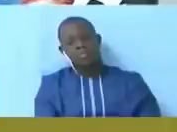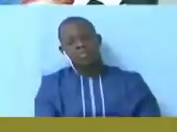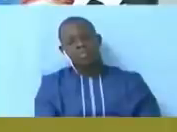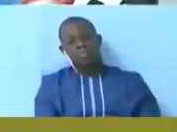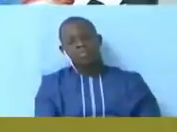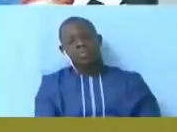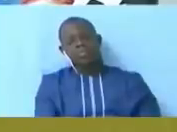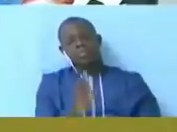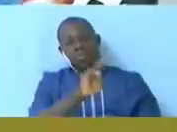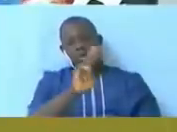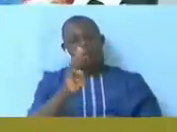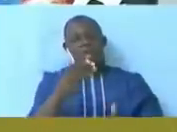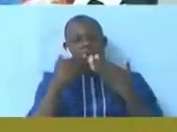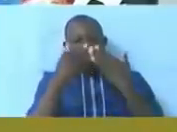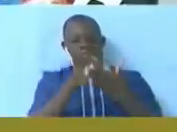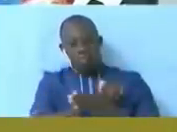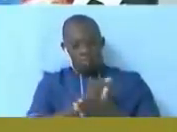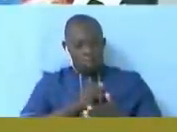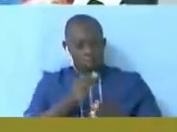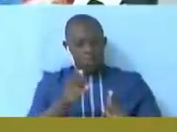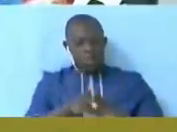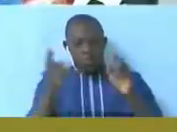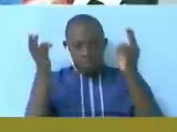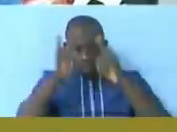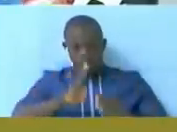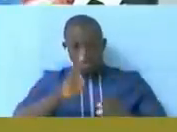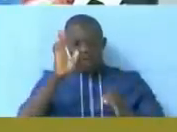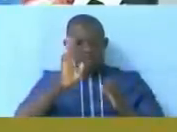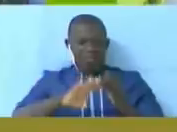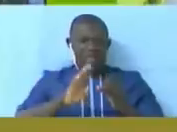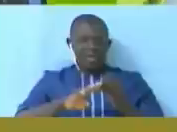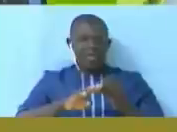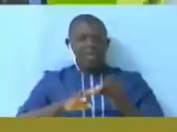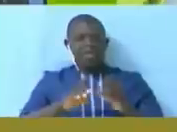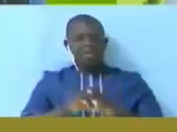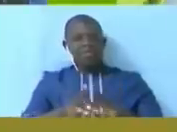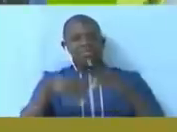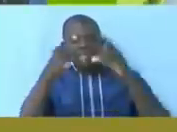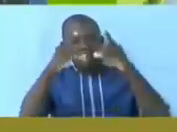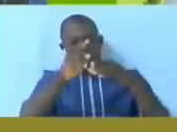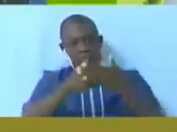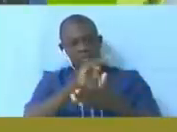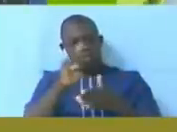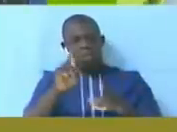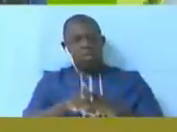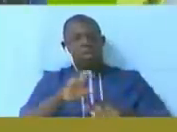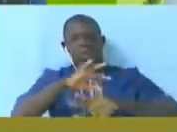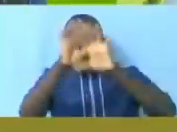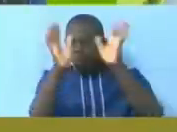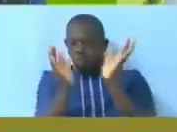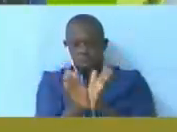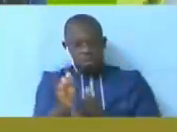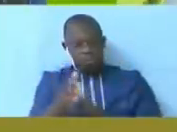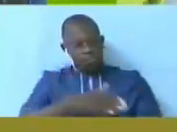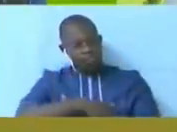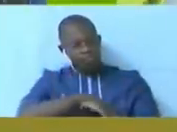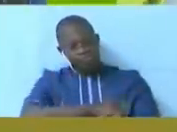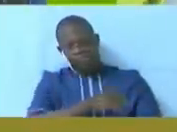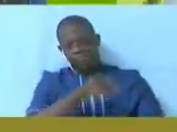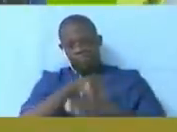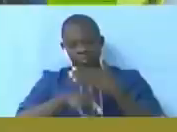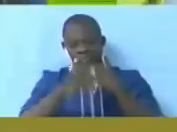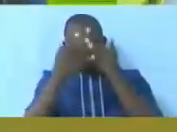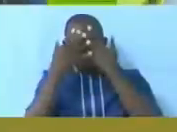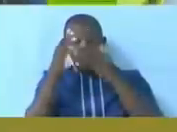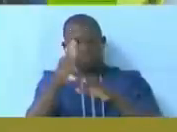judgment was successful or not. Ima fomole fo kiti te onye anatana labanya dile. They were all convicted. Yetolbe soronne. And